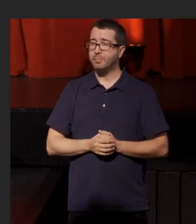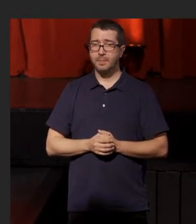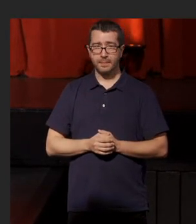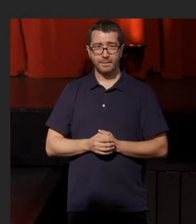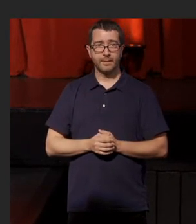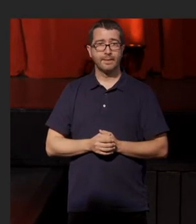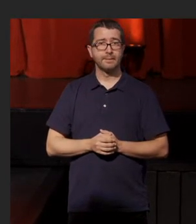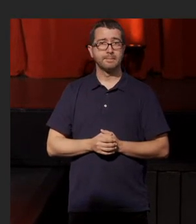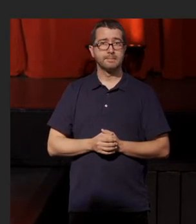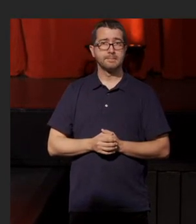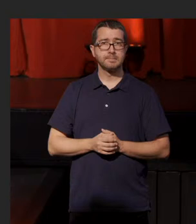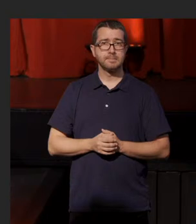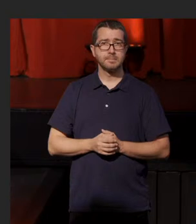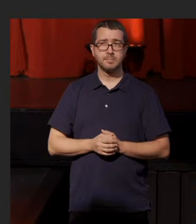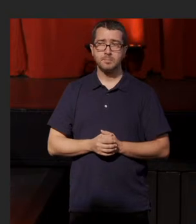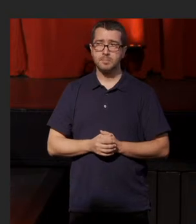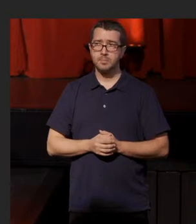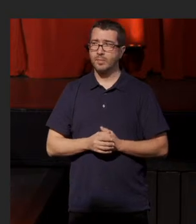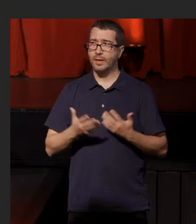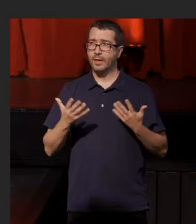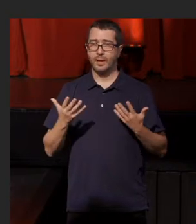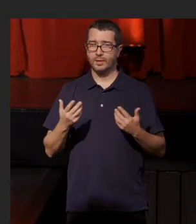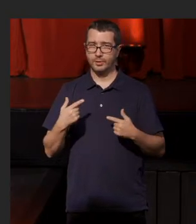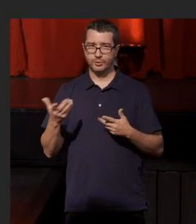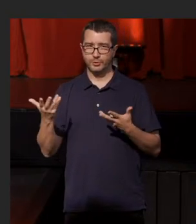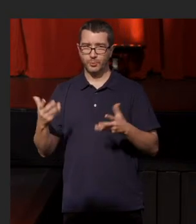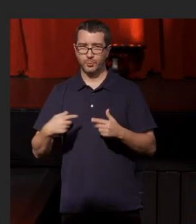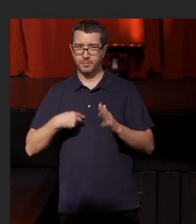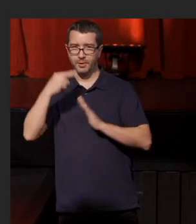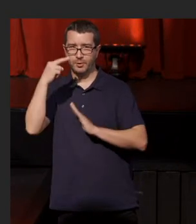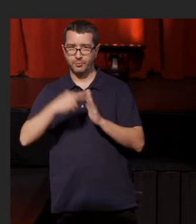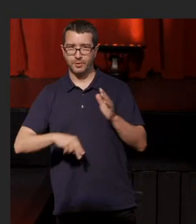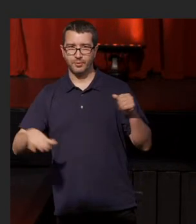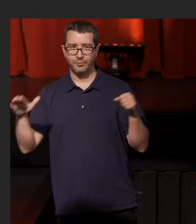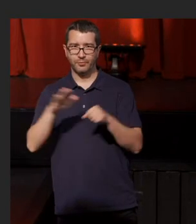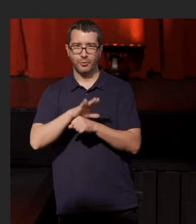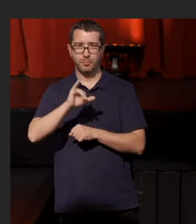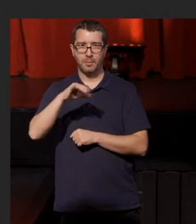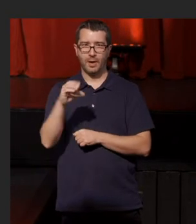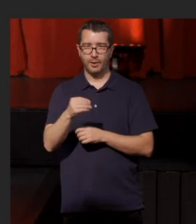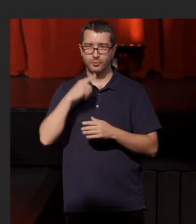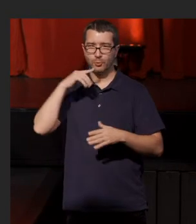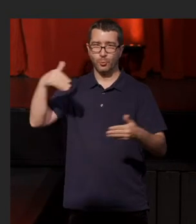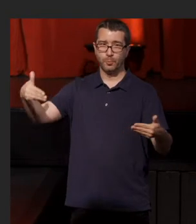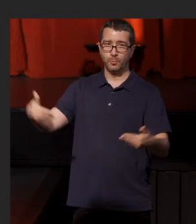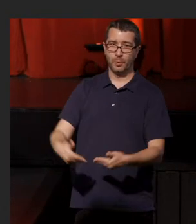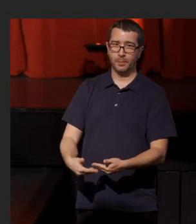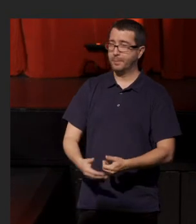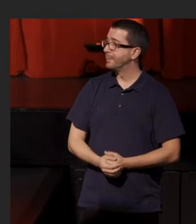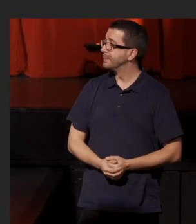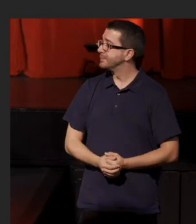and insisted that I not read her entire bio, so let's just please welcome Ms. McClellan.